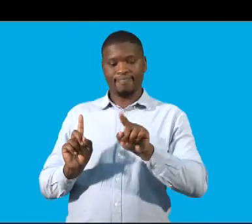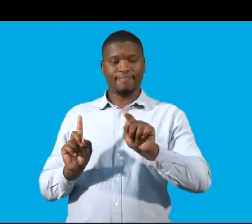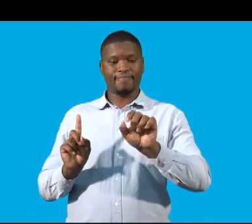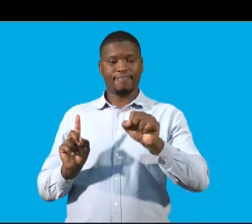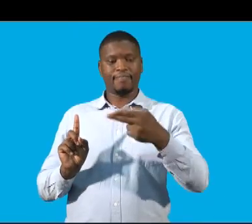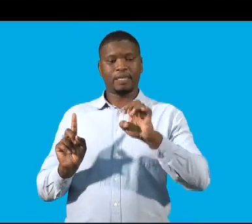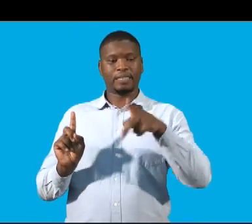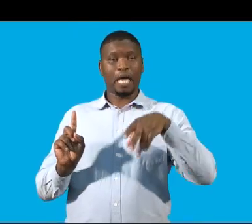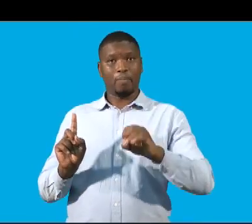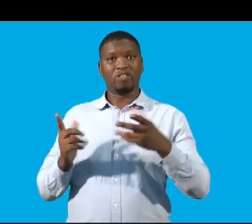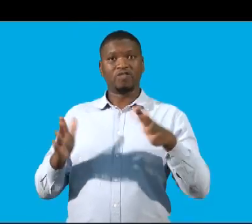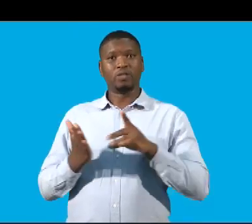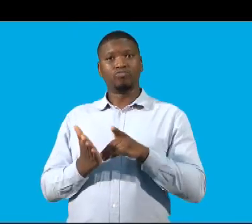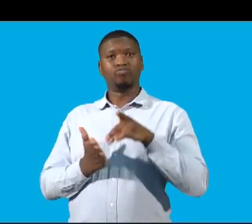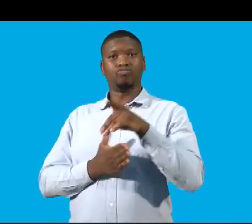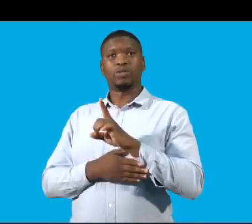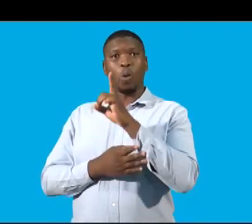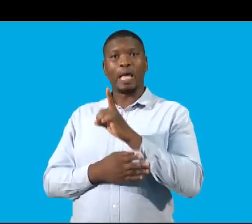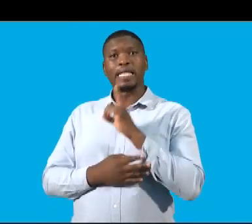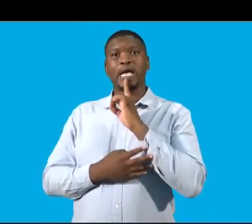Tshepo deposited